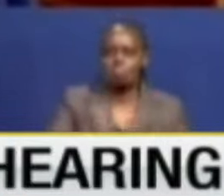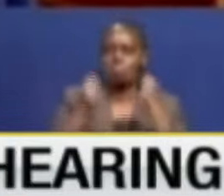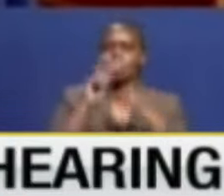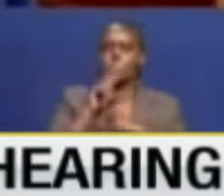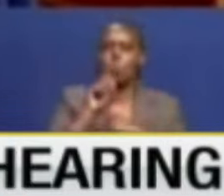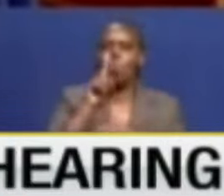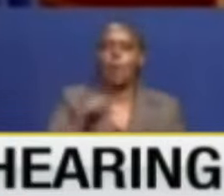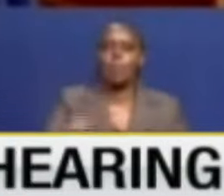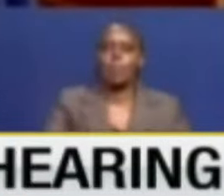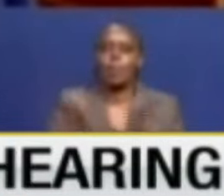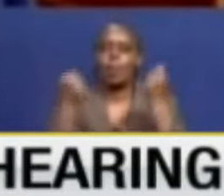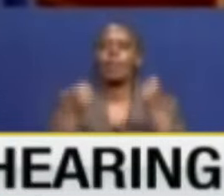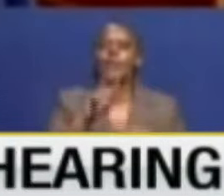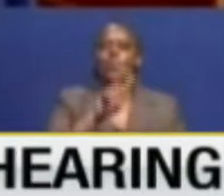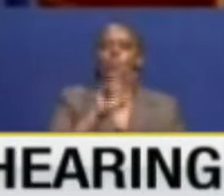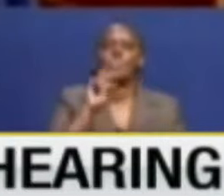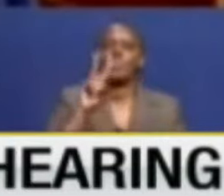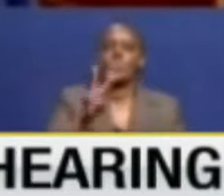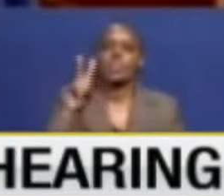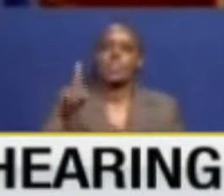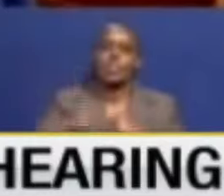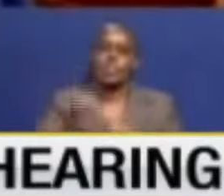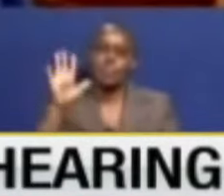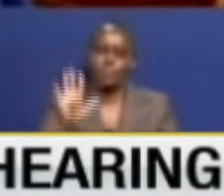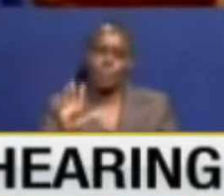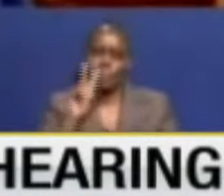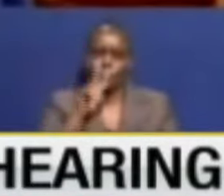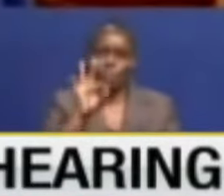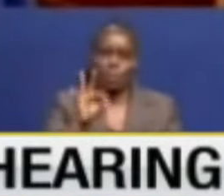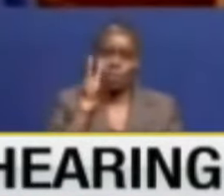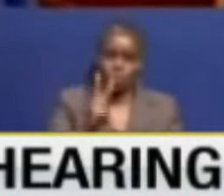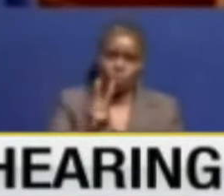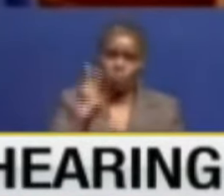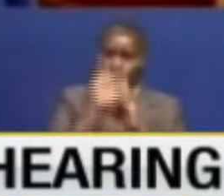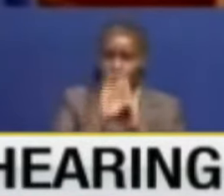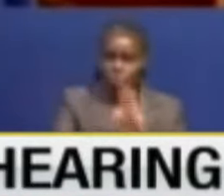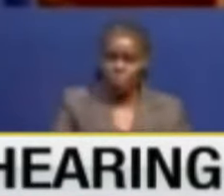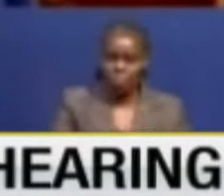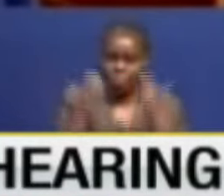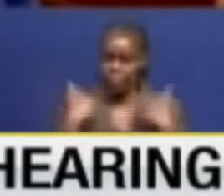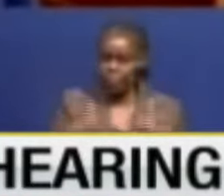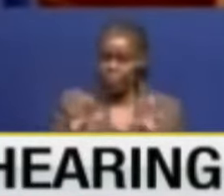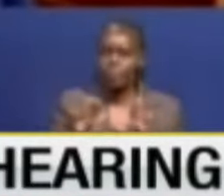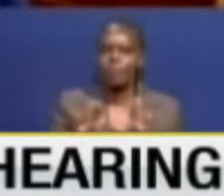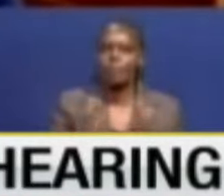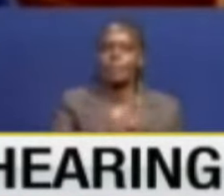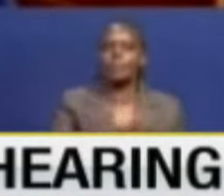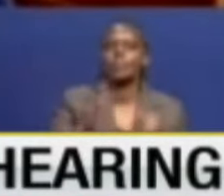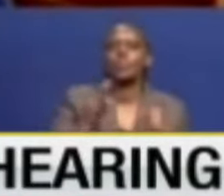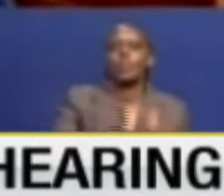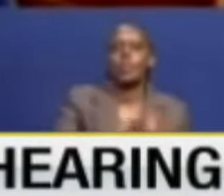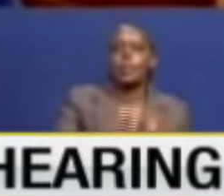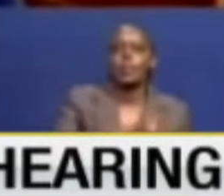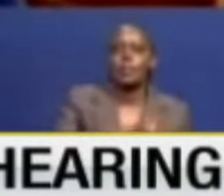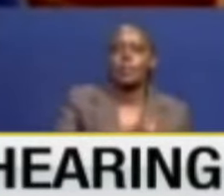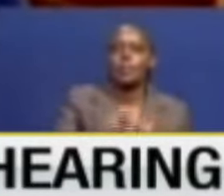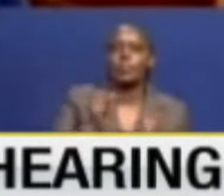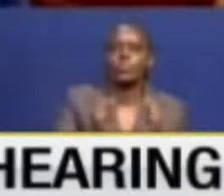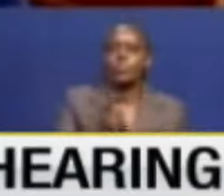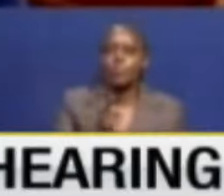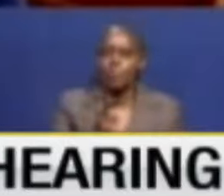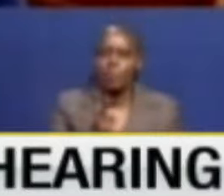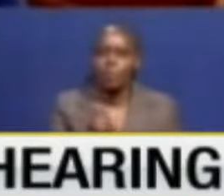73, 201, 226(5) and 232 of the Constitution, Sections 8,